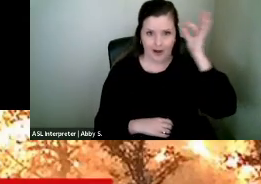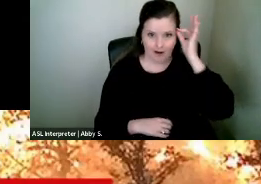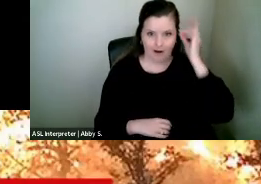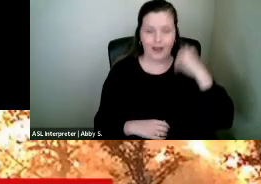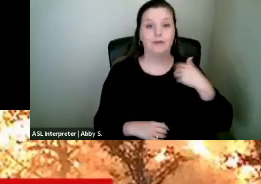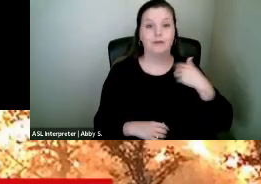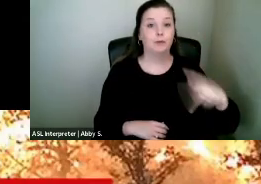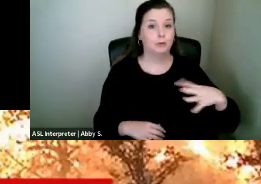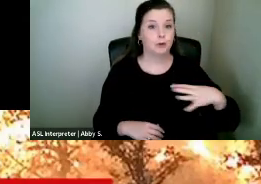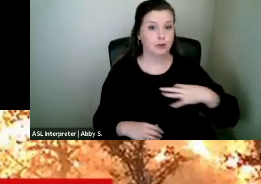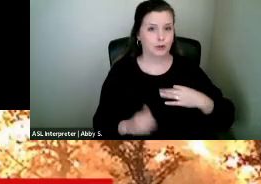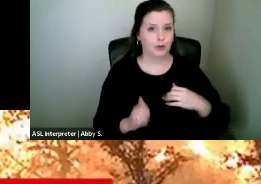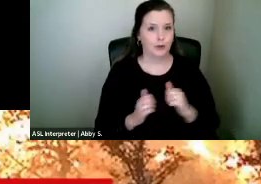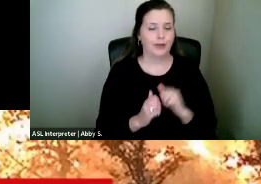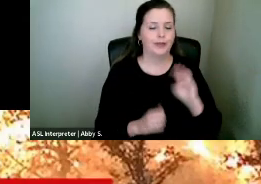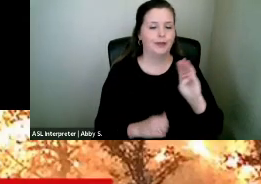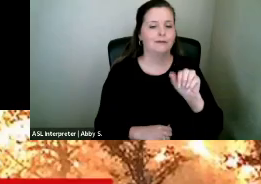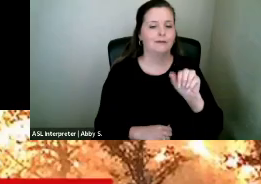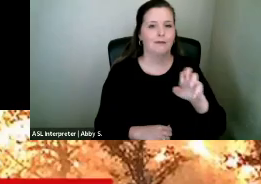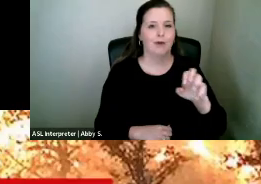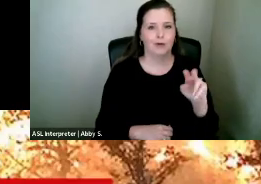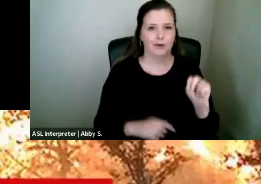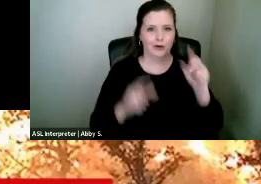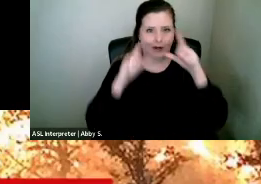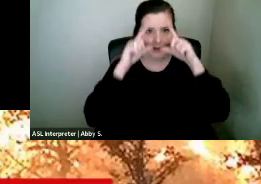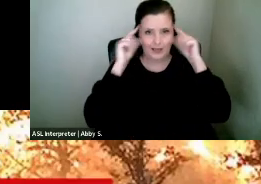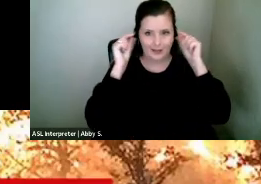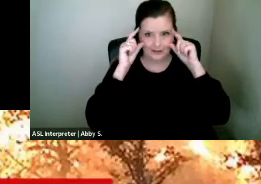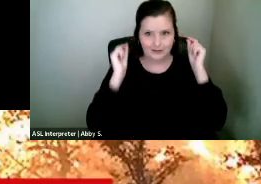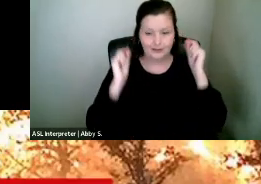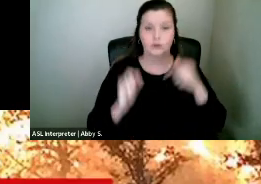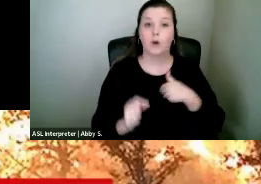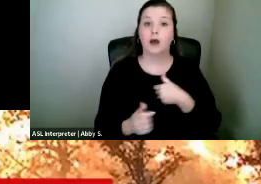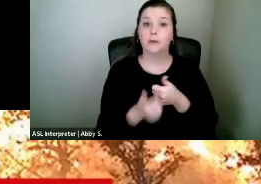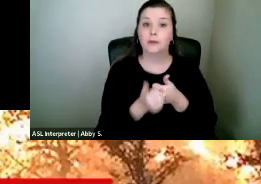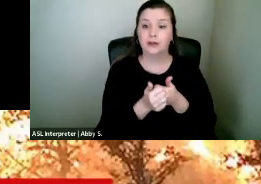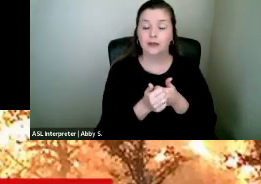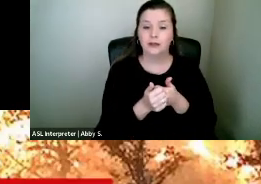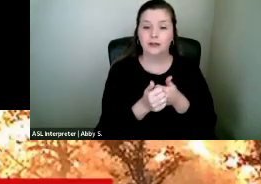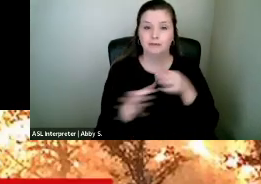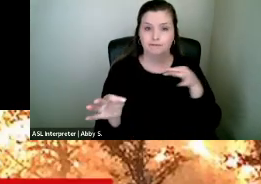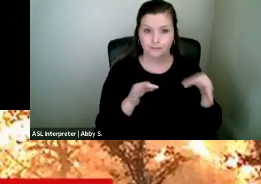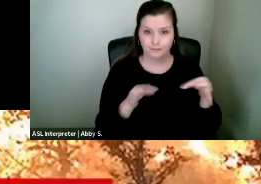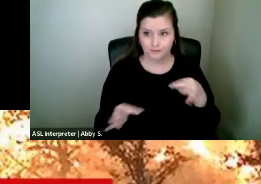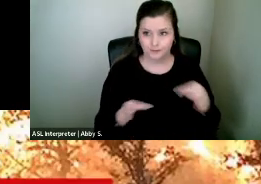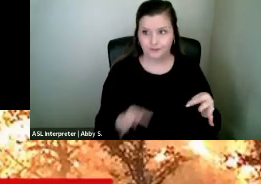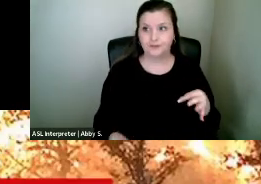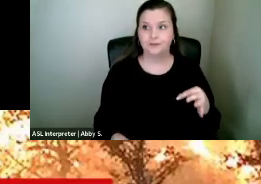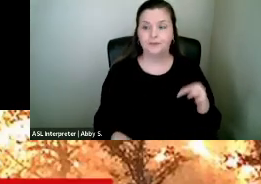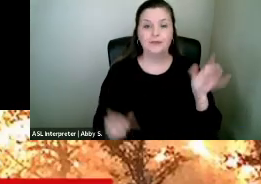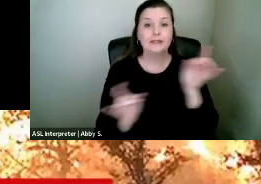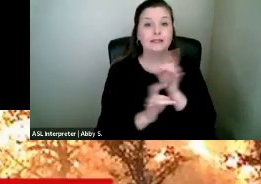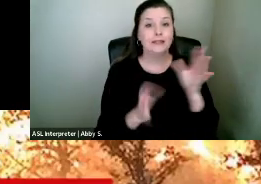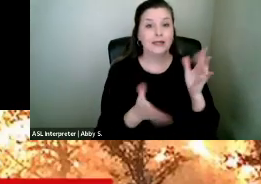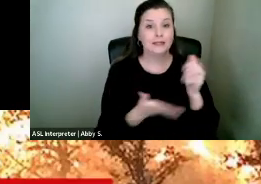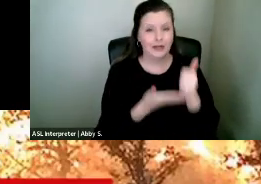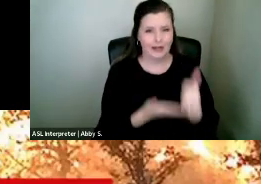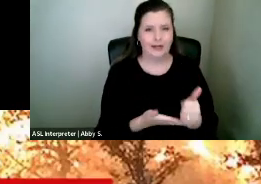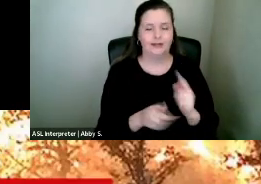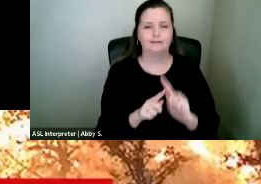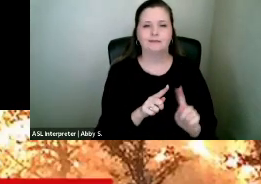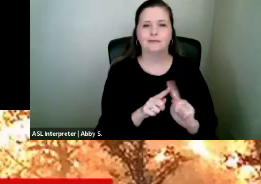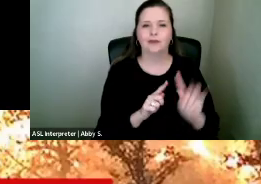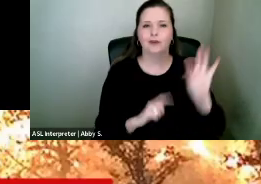glasses. So today I'll be covering disaster aid and those federal assistance